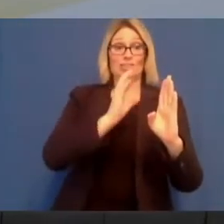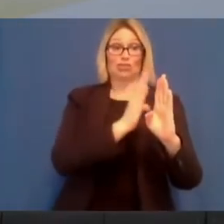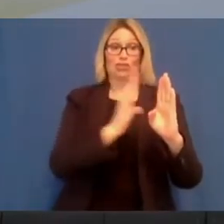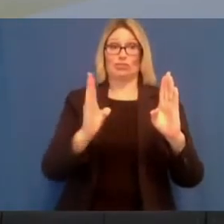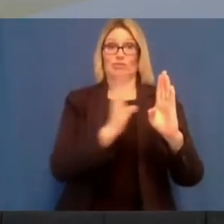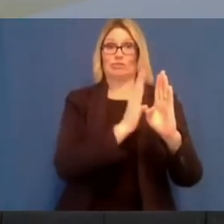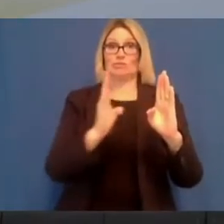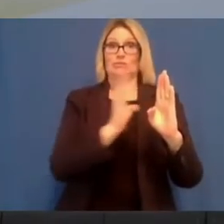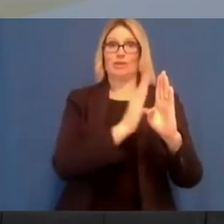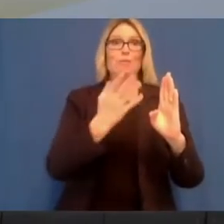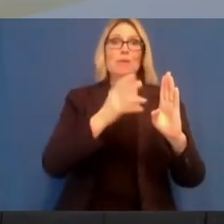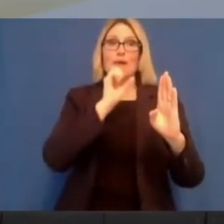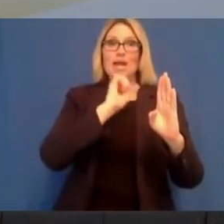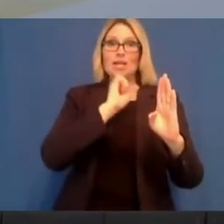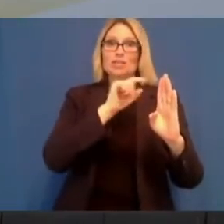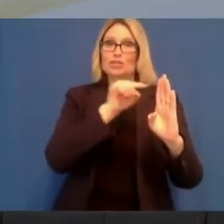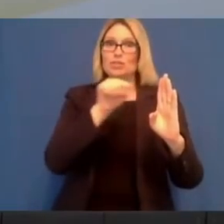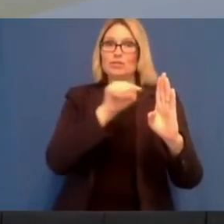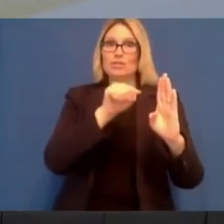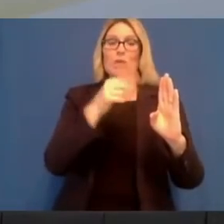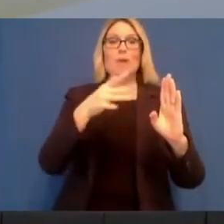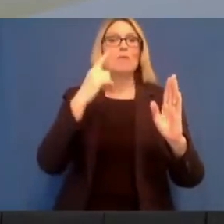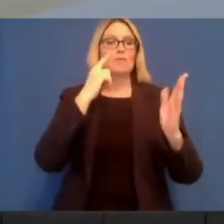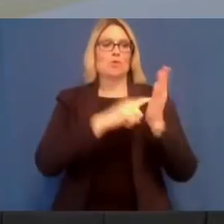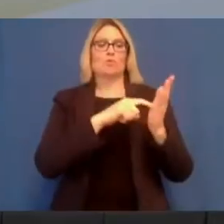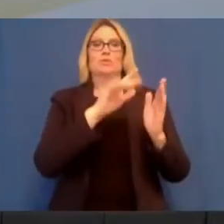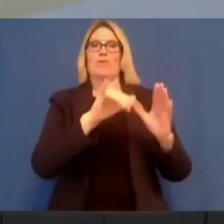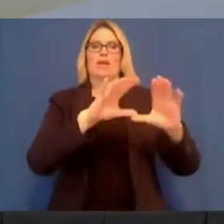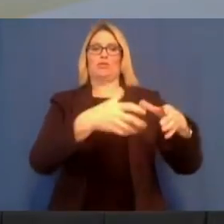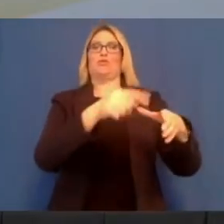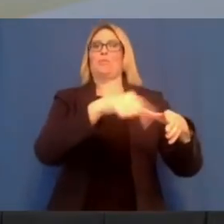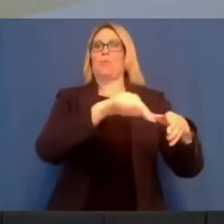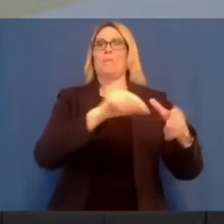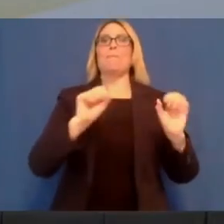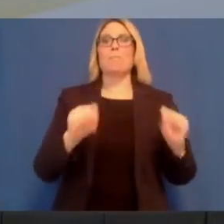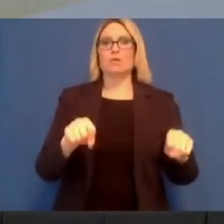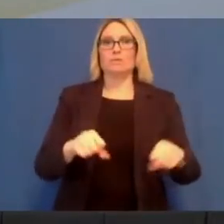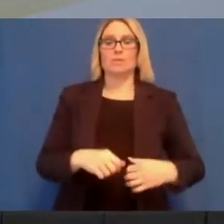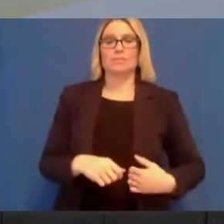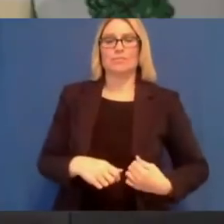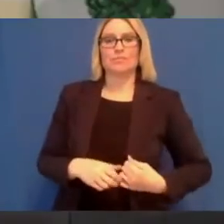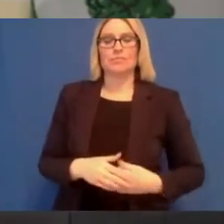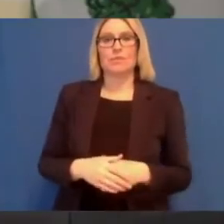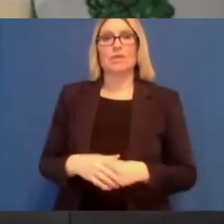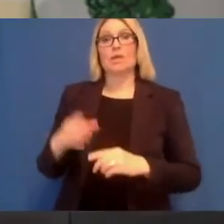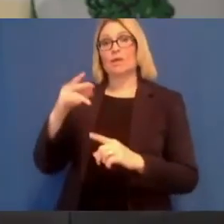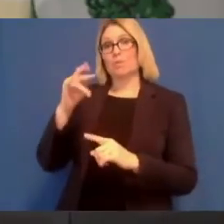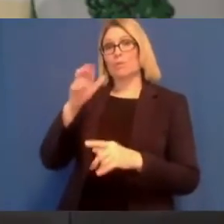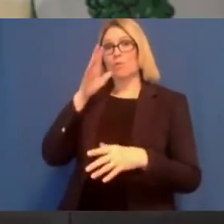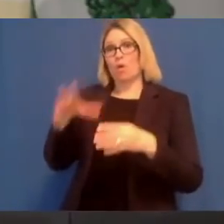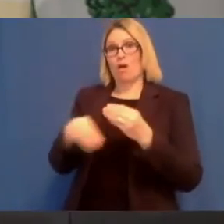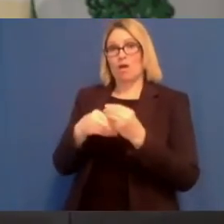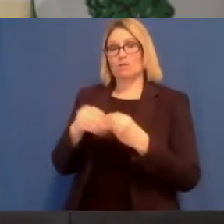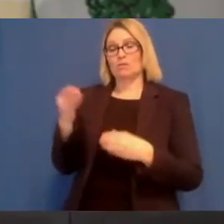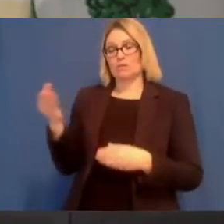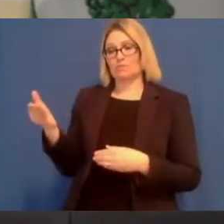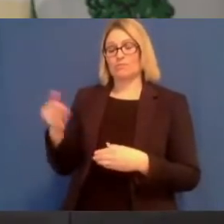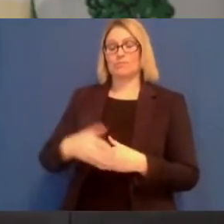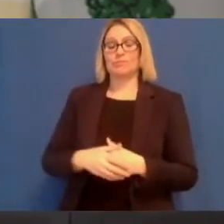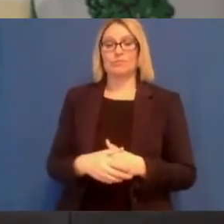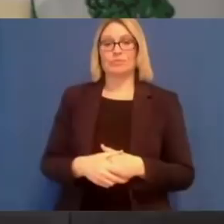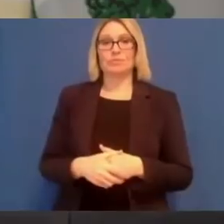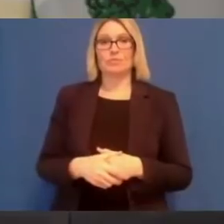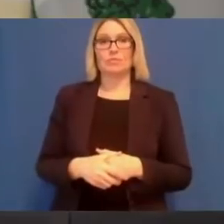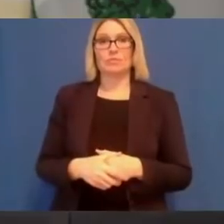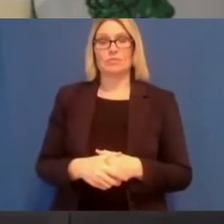we have where a lot of cases have been identified. And Brett, I just sort of add to that the